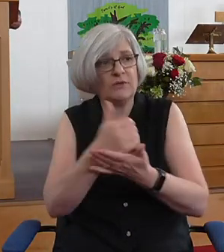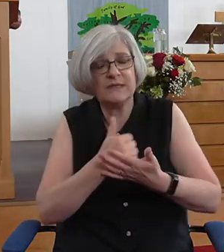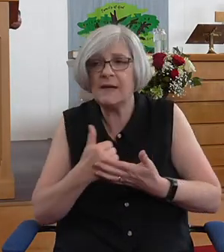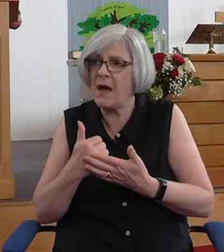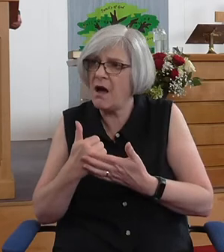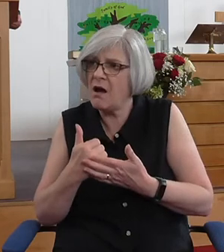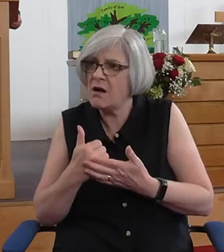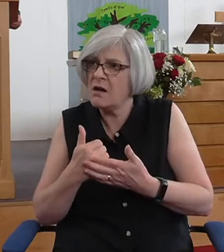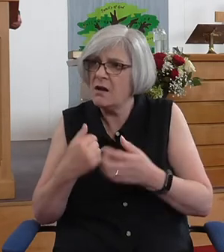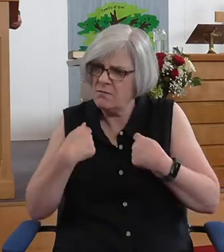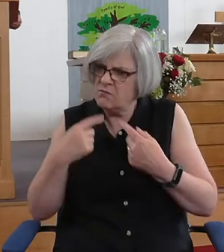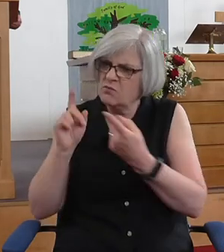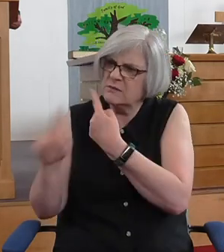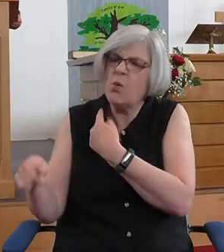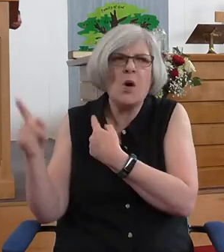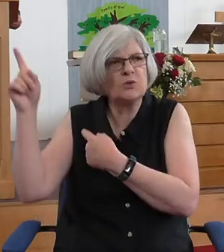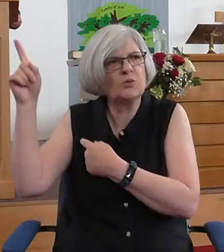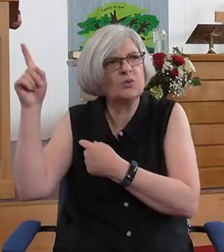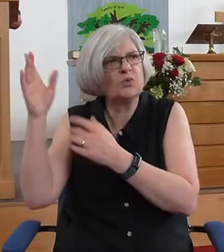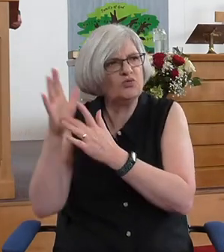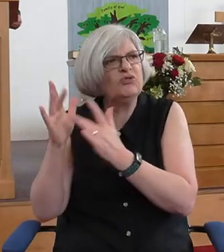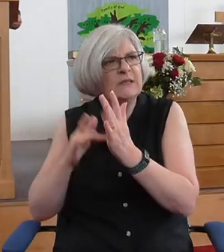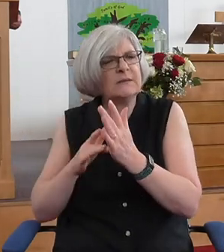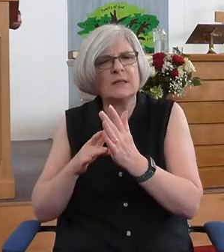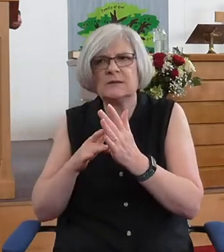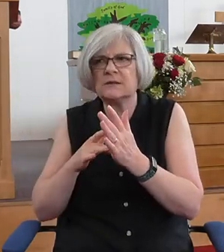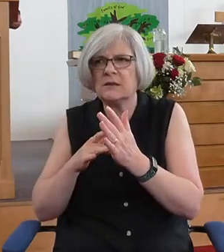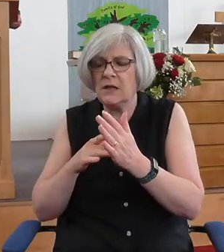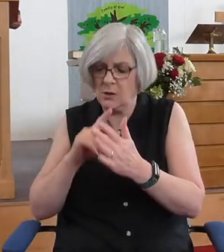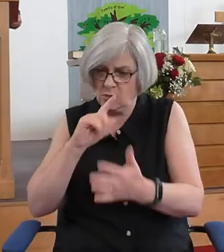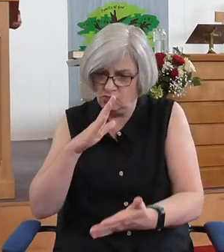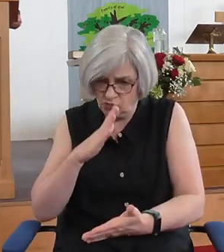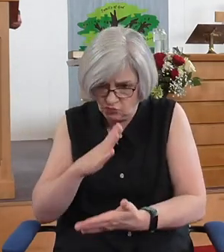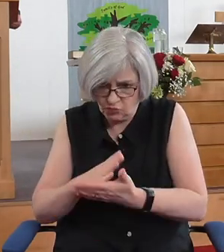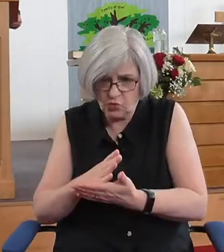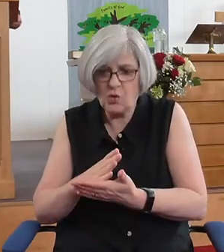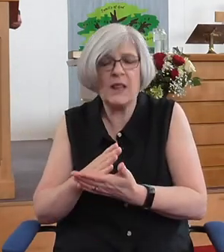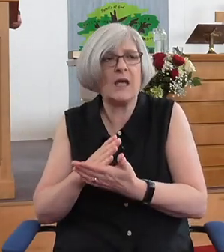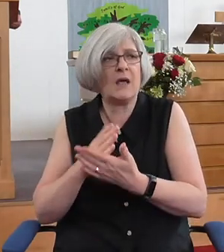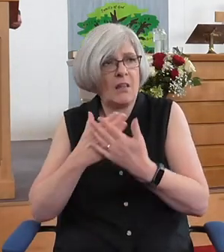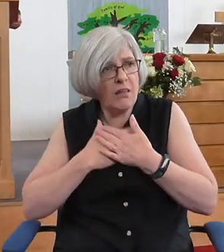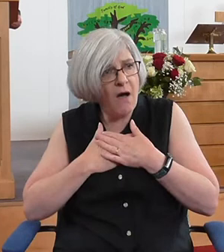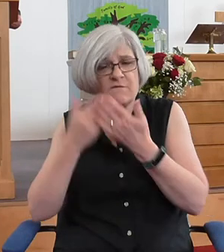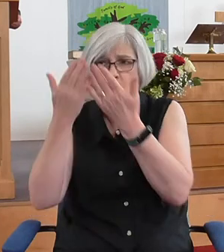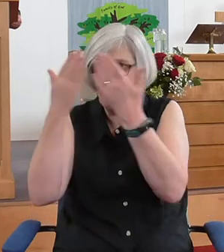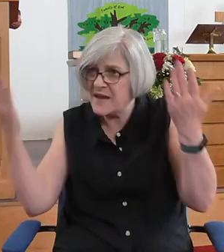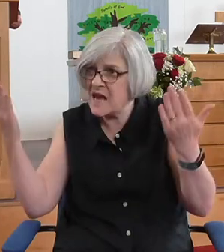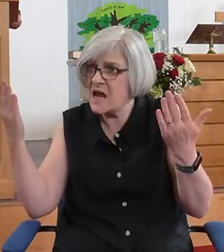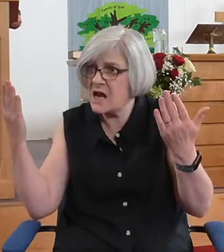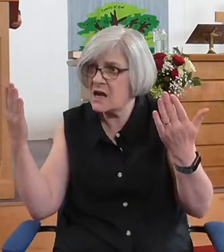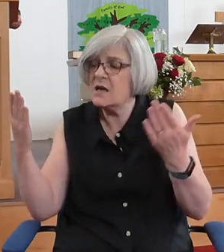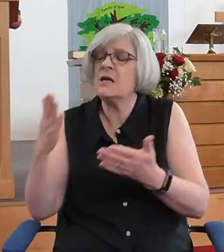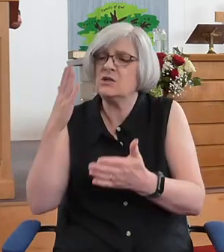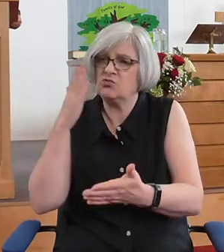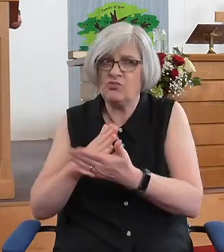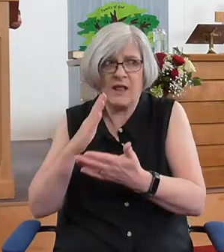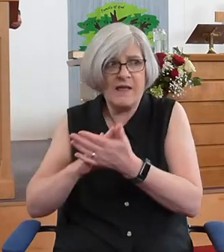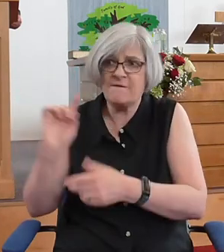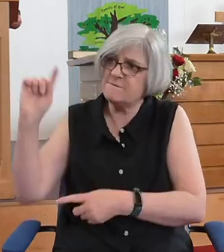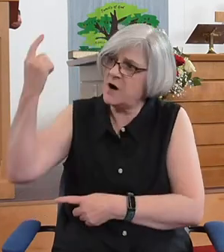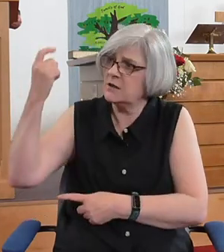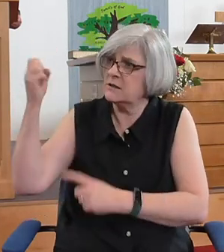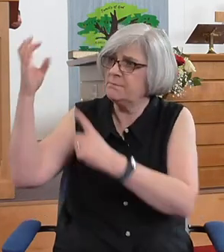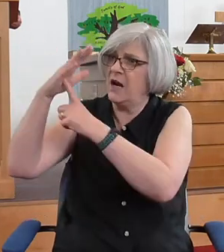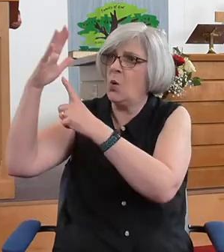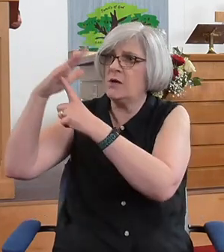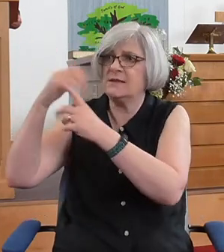have to make our response to him? Do we truly love and obey him? Is he really our first and only